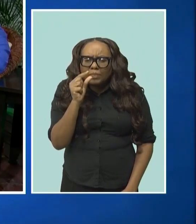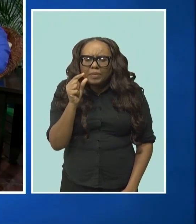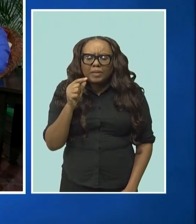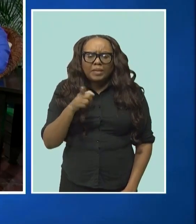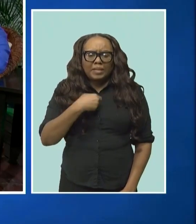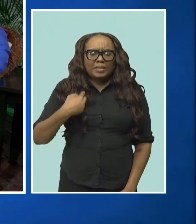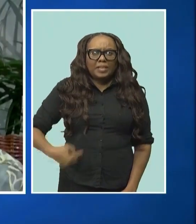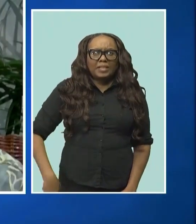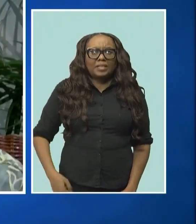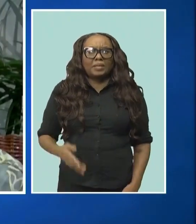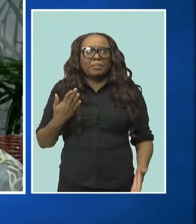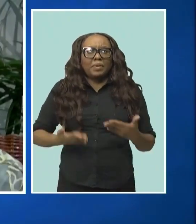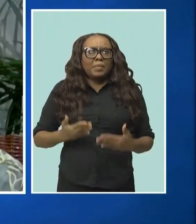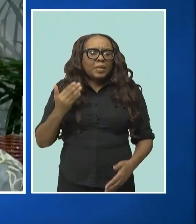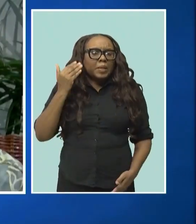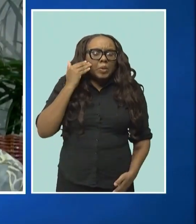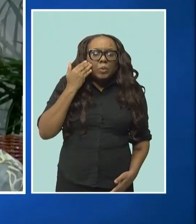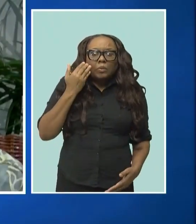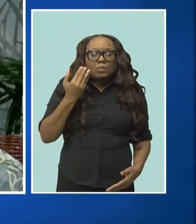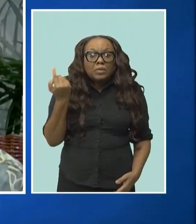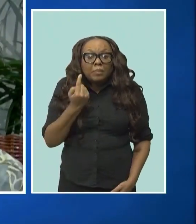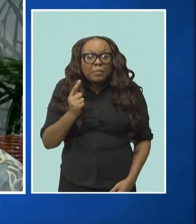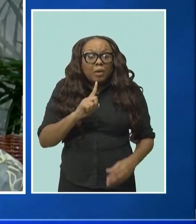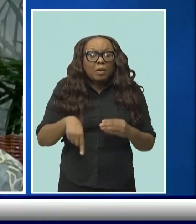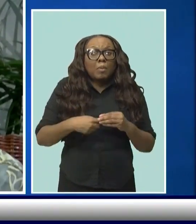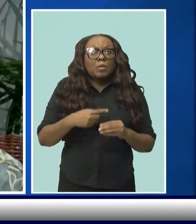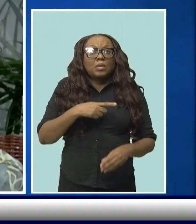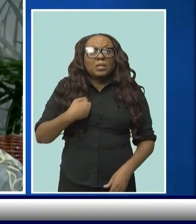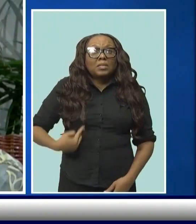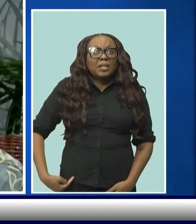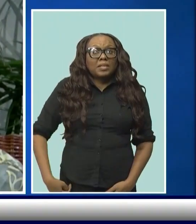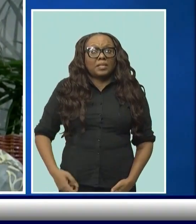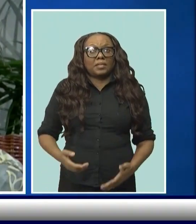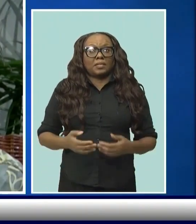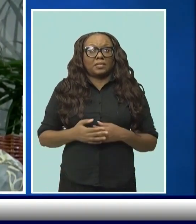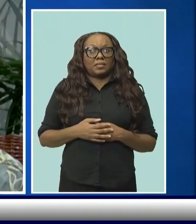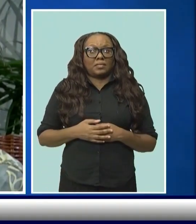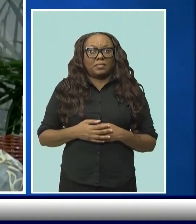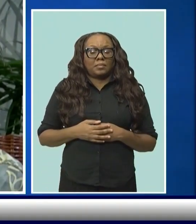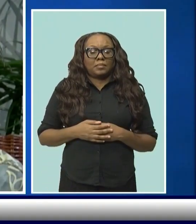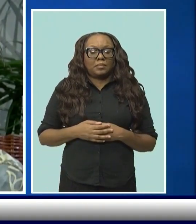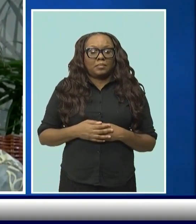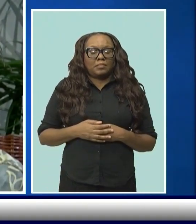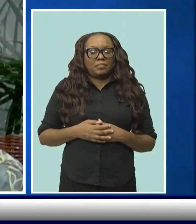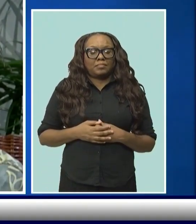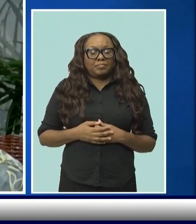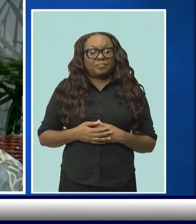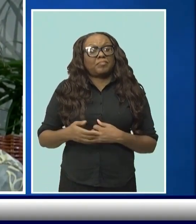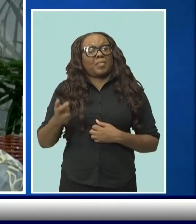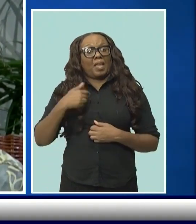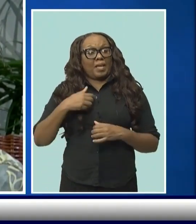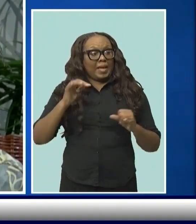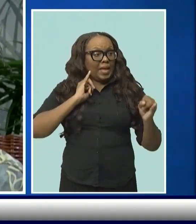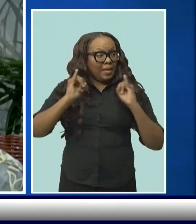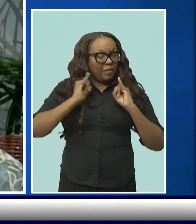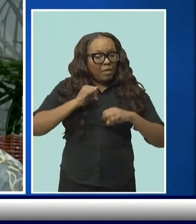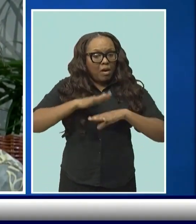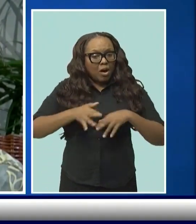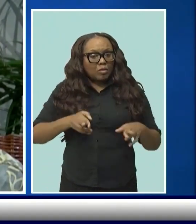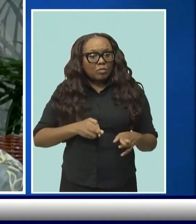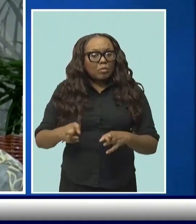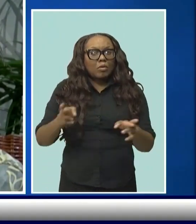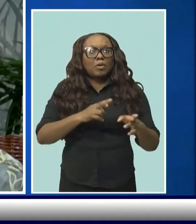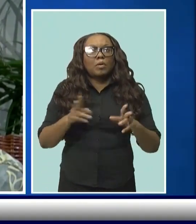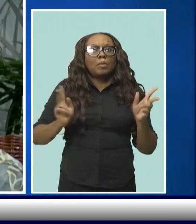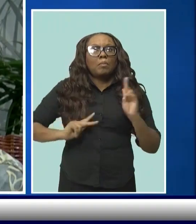though something basic, but they know something about China. And when we do some interview on the road. They talked about the Chinese